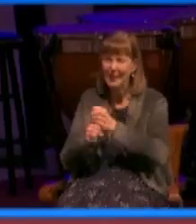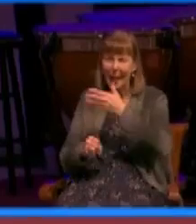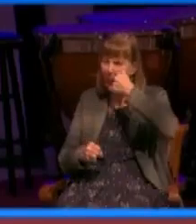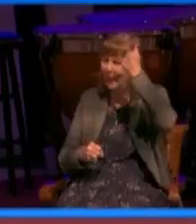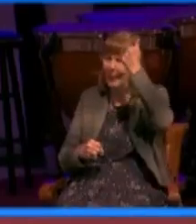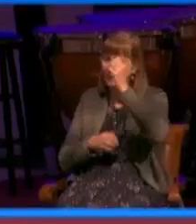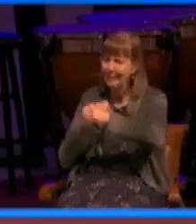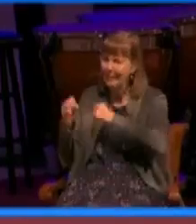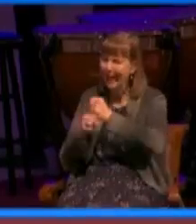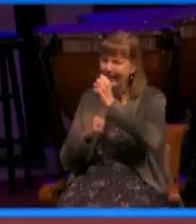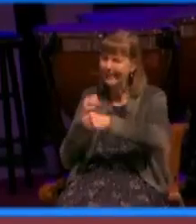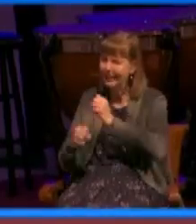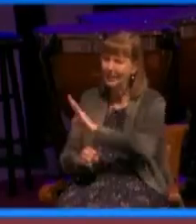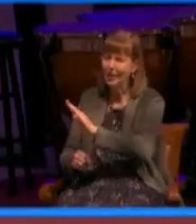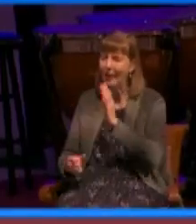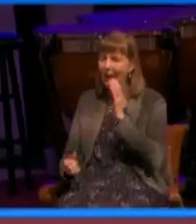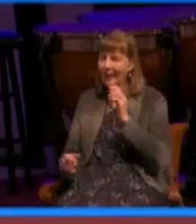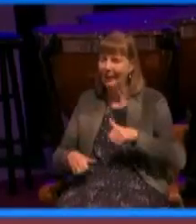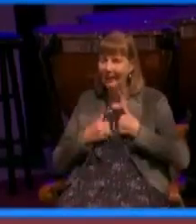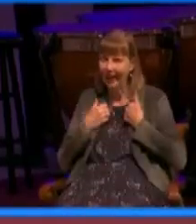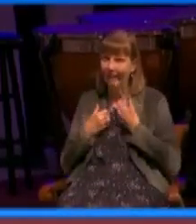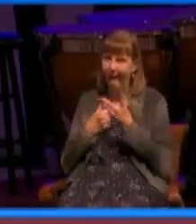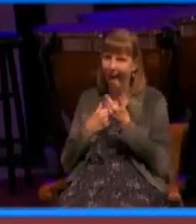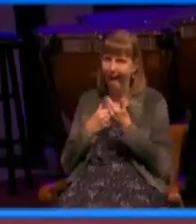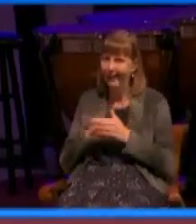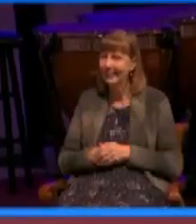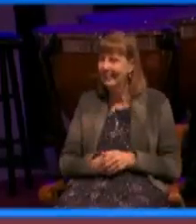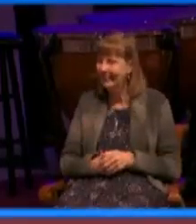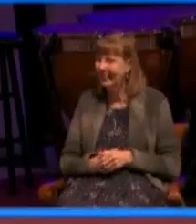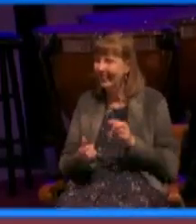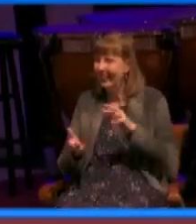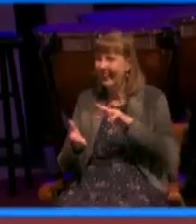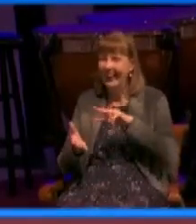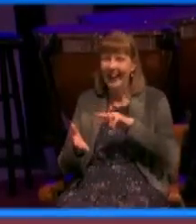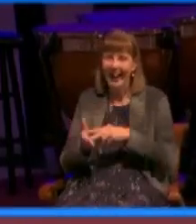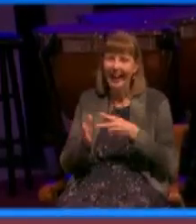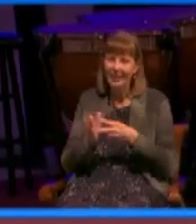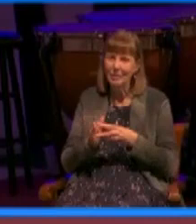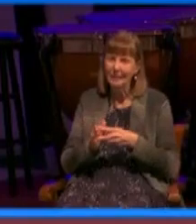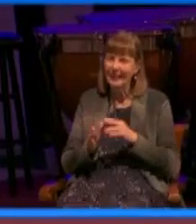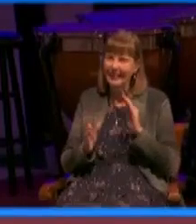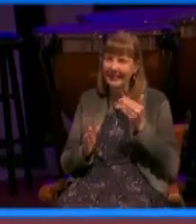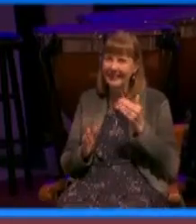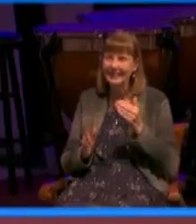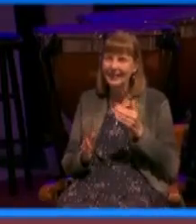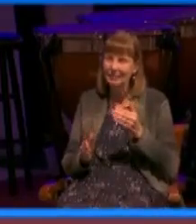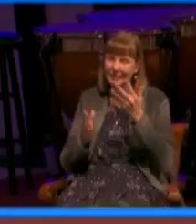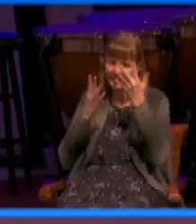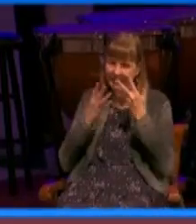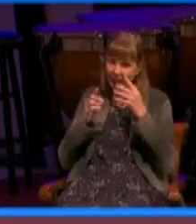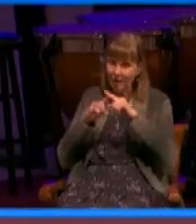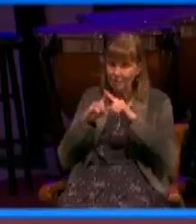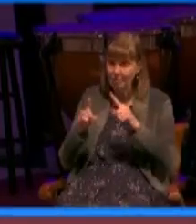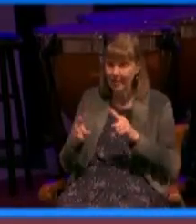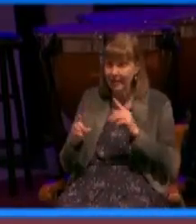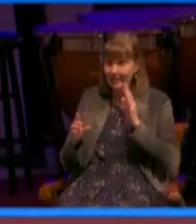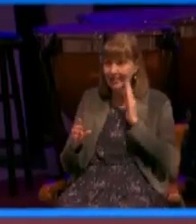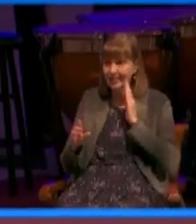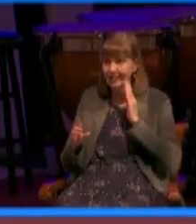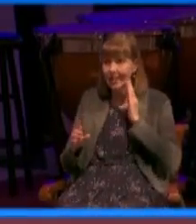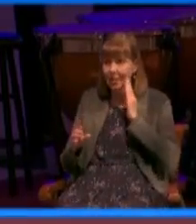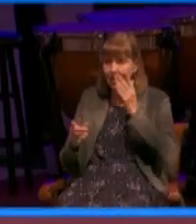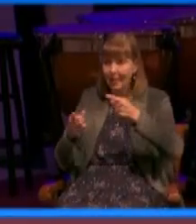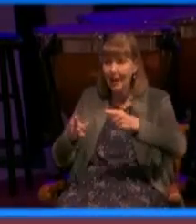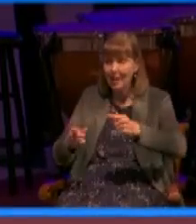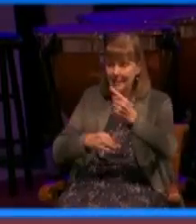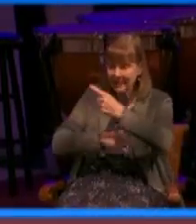and I understand, and I don't mean this to sound sad or pitiful or anything like that, but there's coming a day where our marriage will come to an end in the